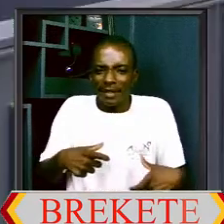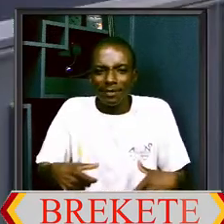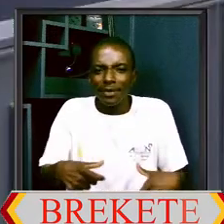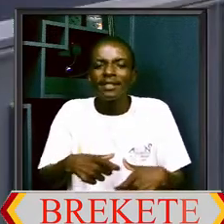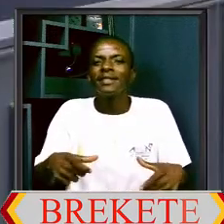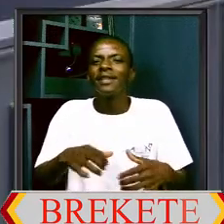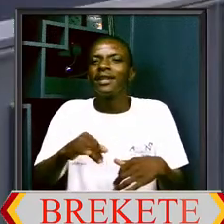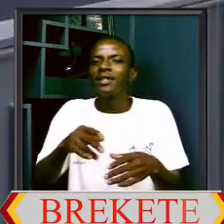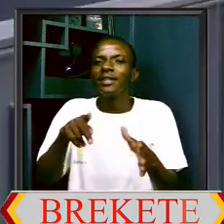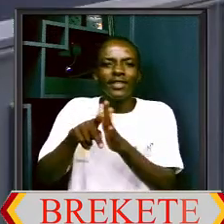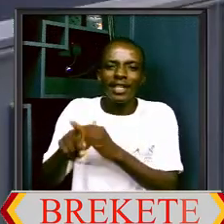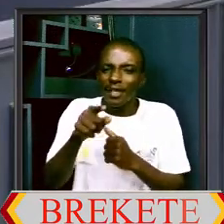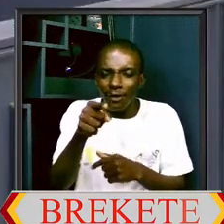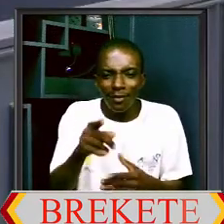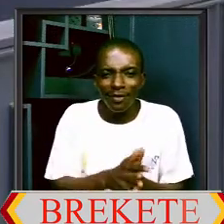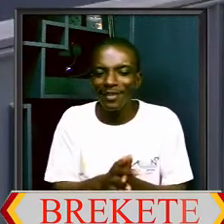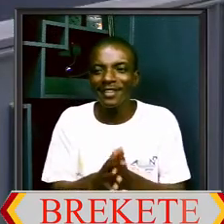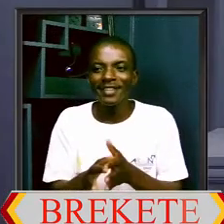Mohammad Ali going kill